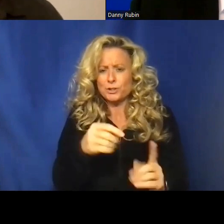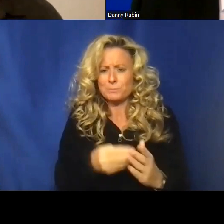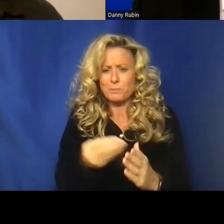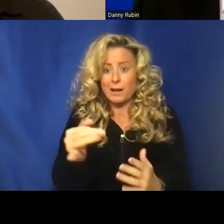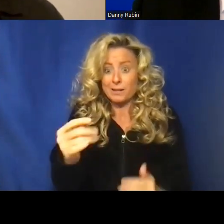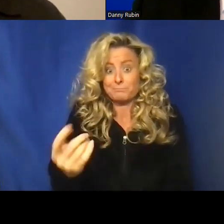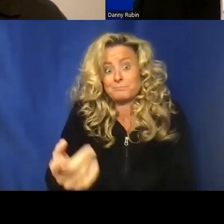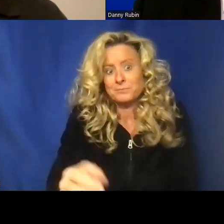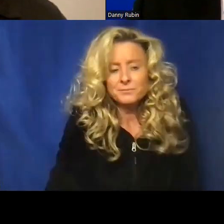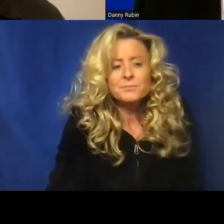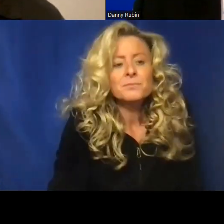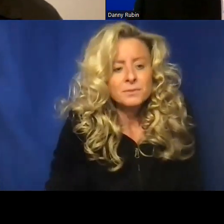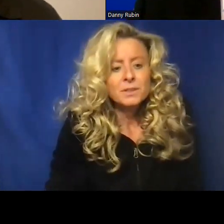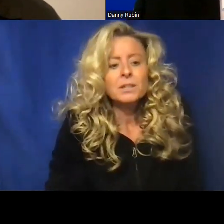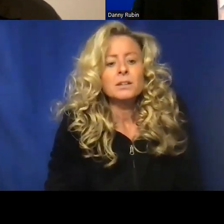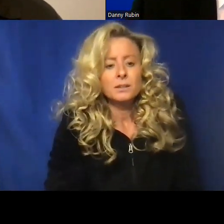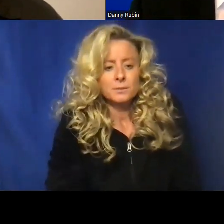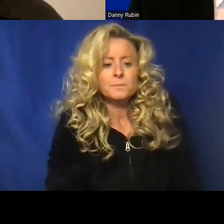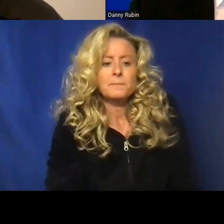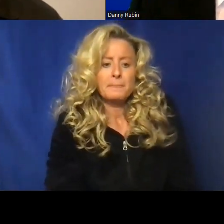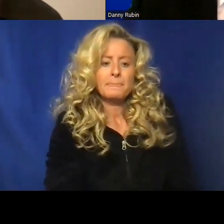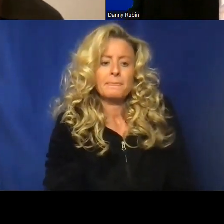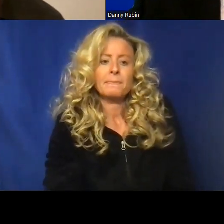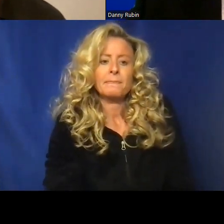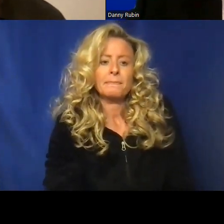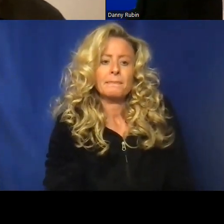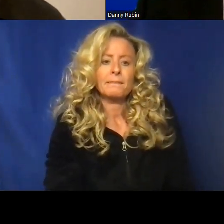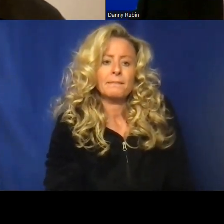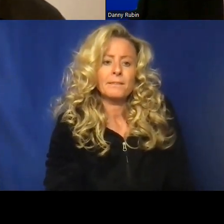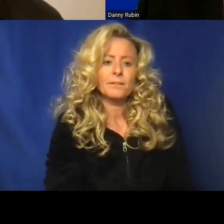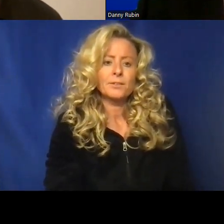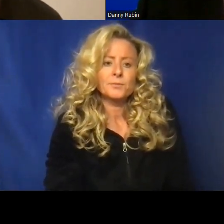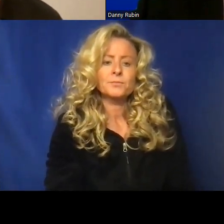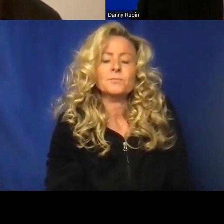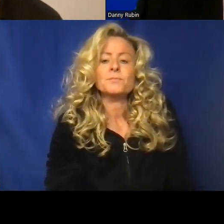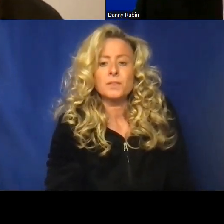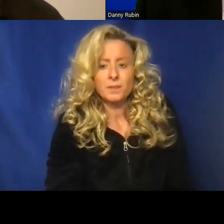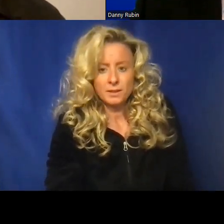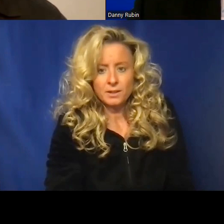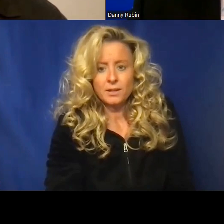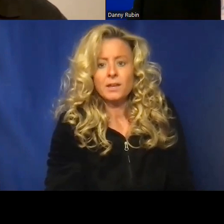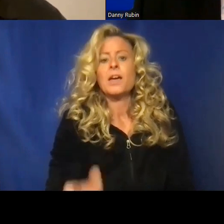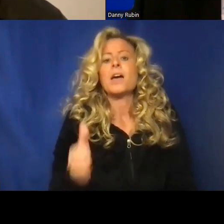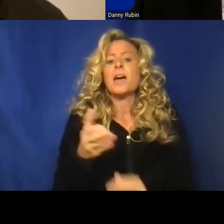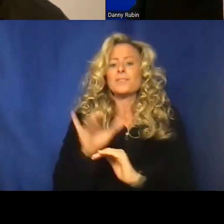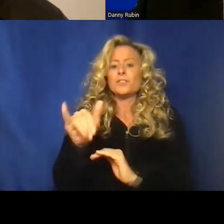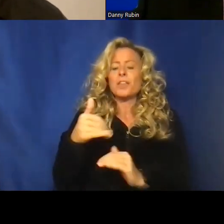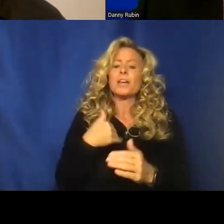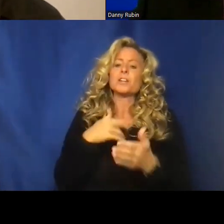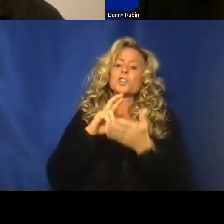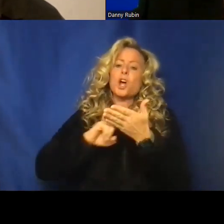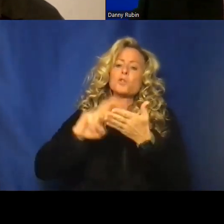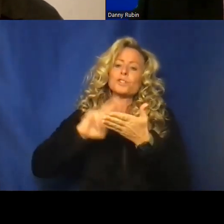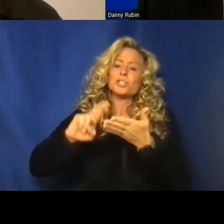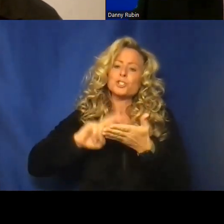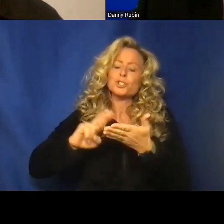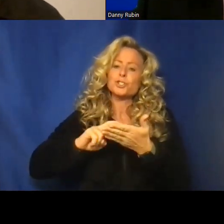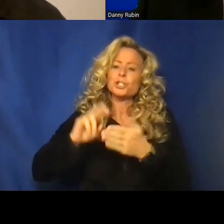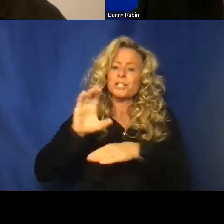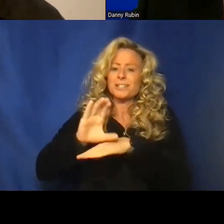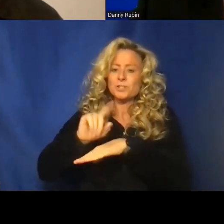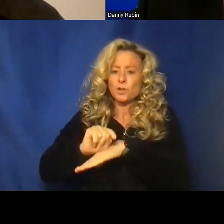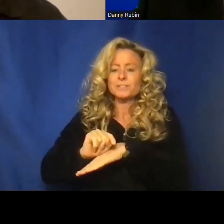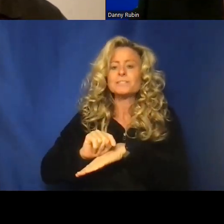them? From there, I went and got a job at a research consultancy, and I